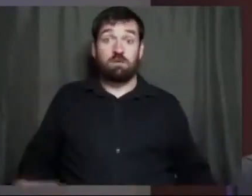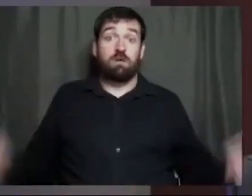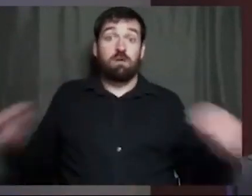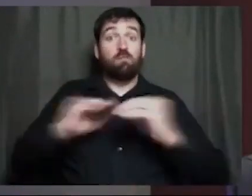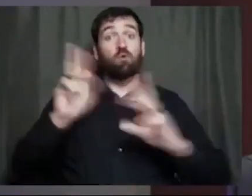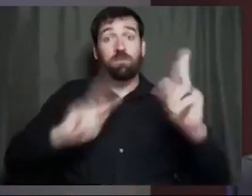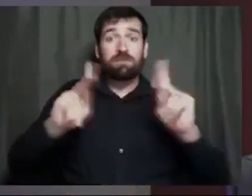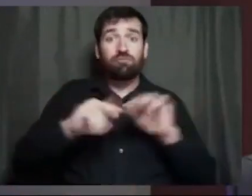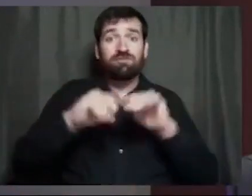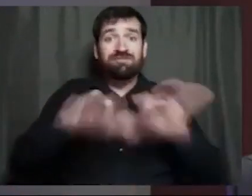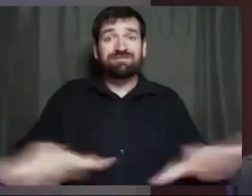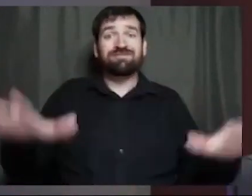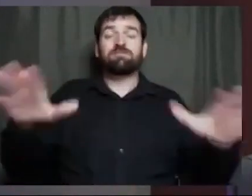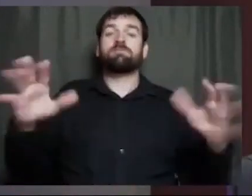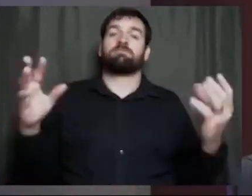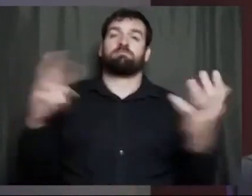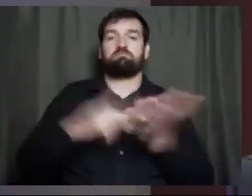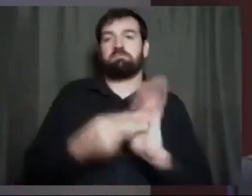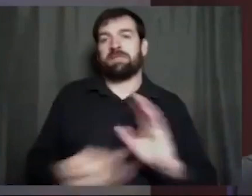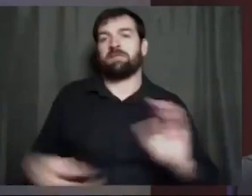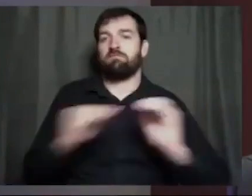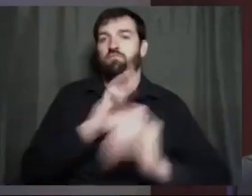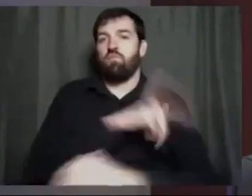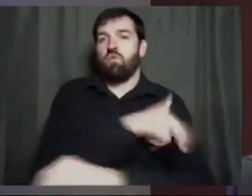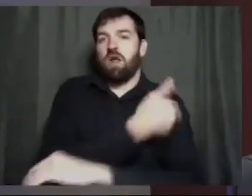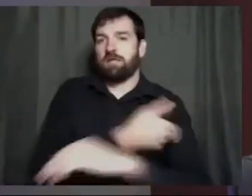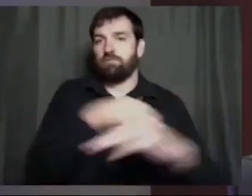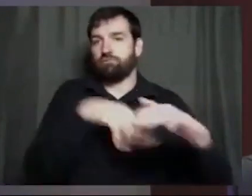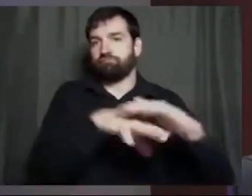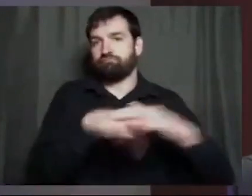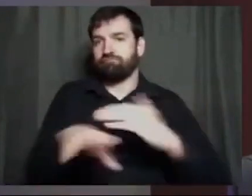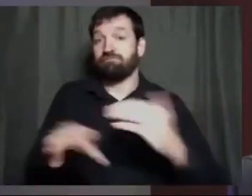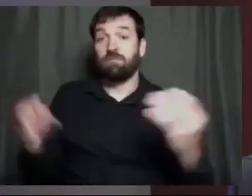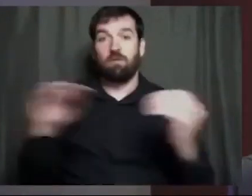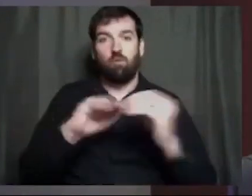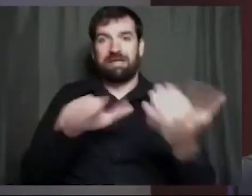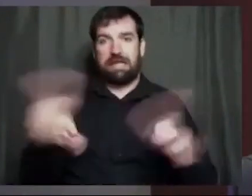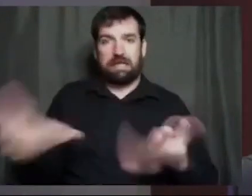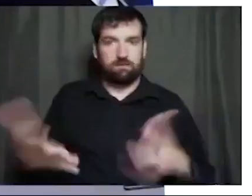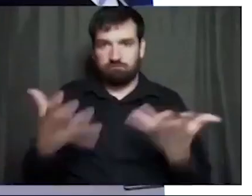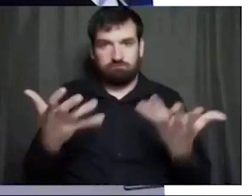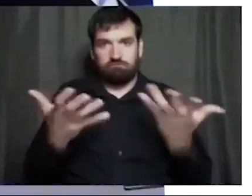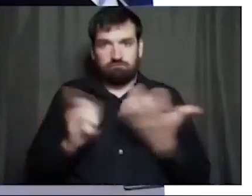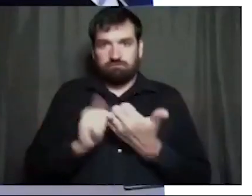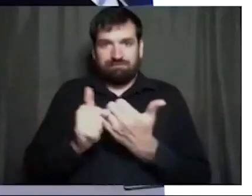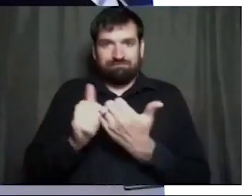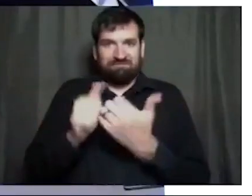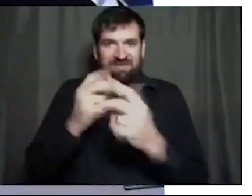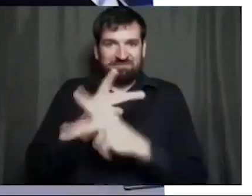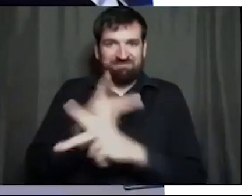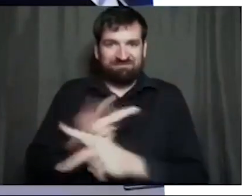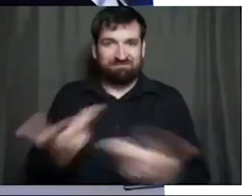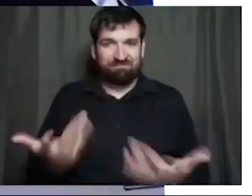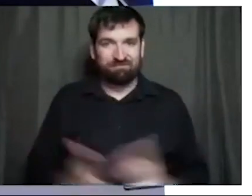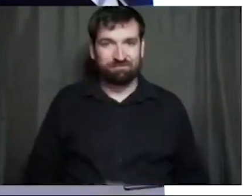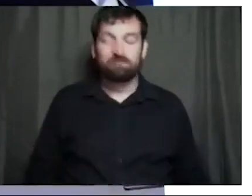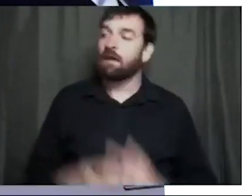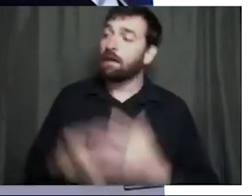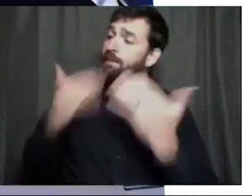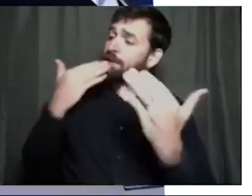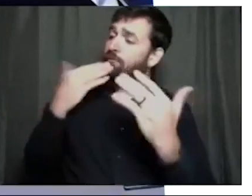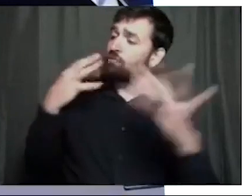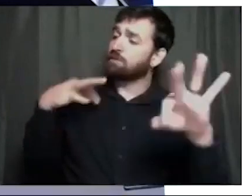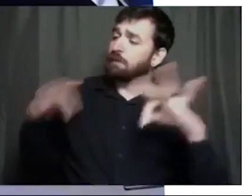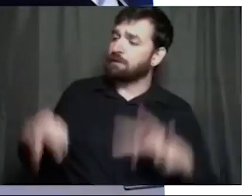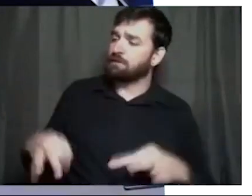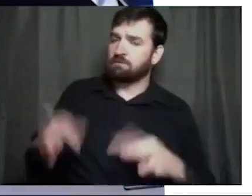more hospitalizations and you're going to have more deaths. That's just how that works. All right. Thank you for explaining that, because I feel like parents are asking that, and that's